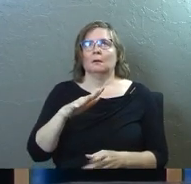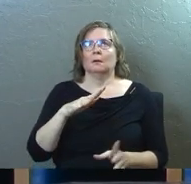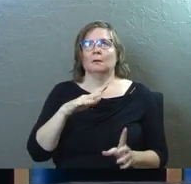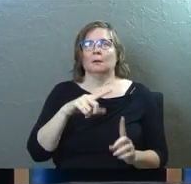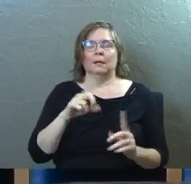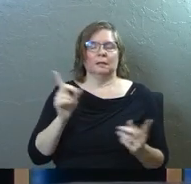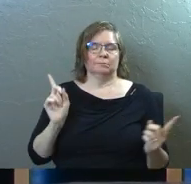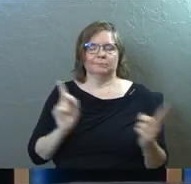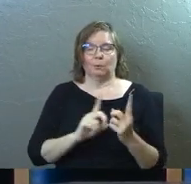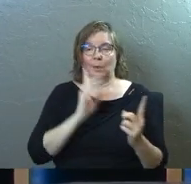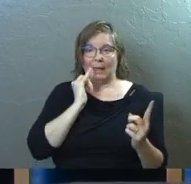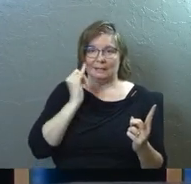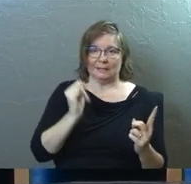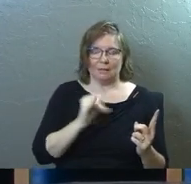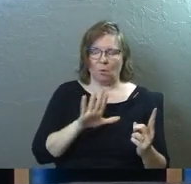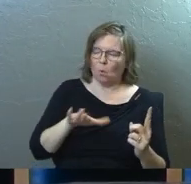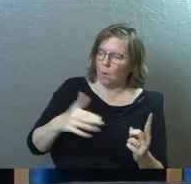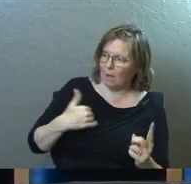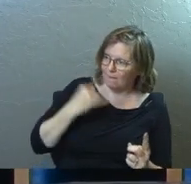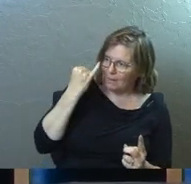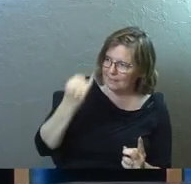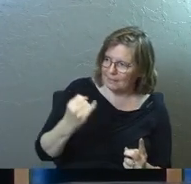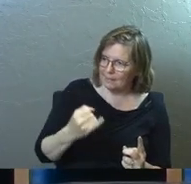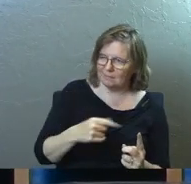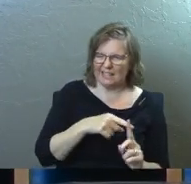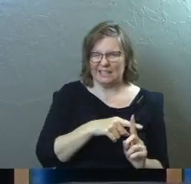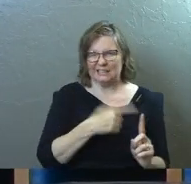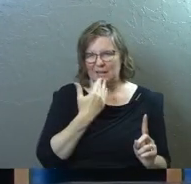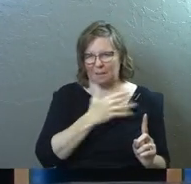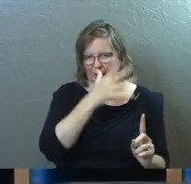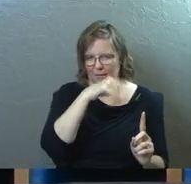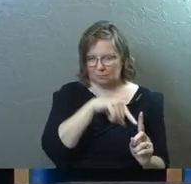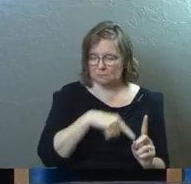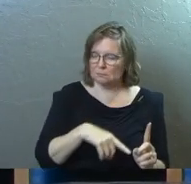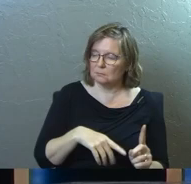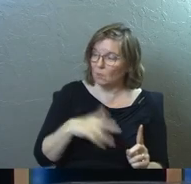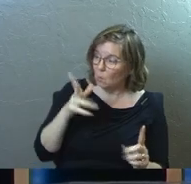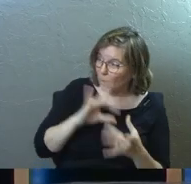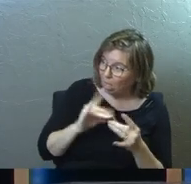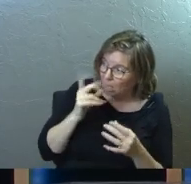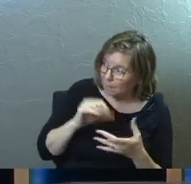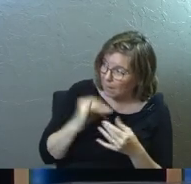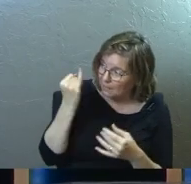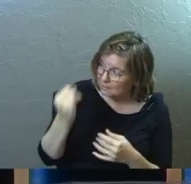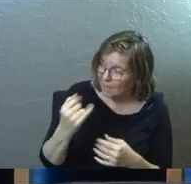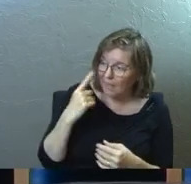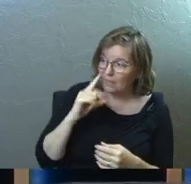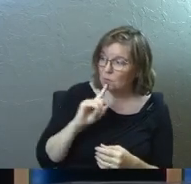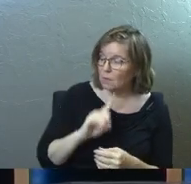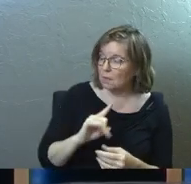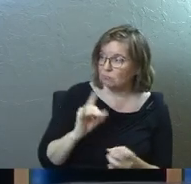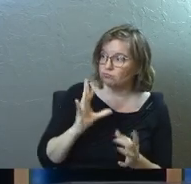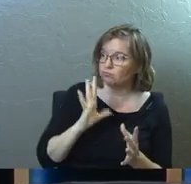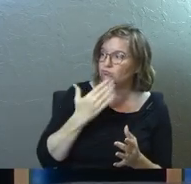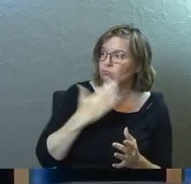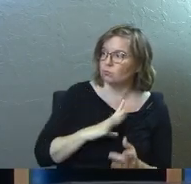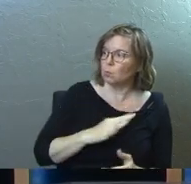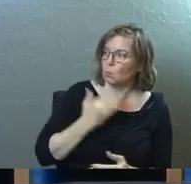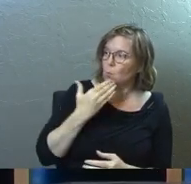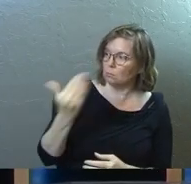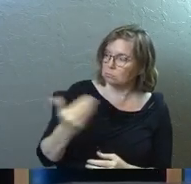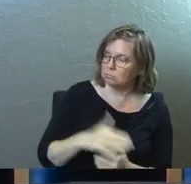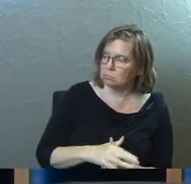He comes up to him with an idea, and the guy's like, hey, I have an idea. This guy ends up being the villain in the movie. He's like, will you hear me out, Mr. Stark? I think it could be like revolutionary. I think it'd be really